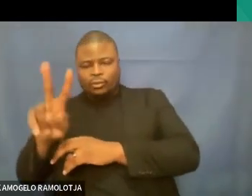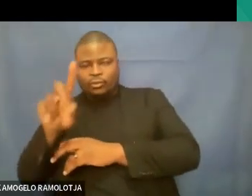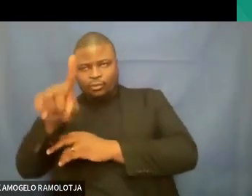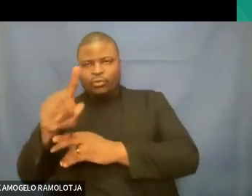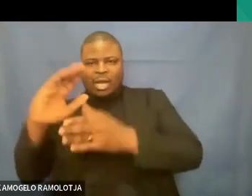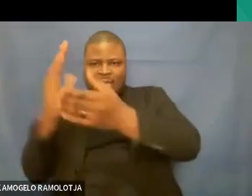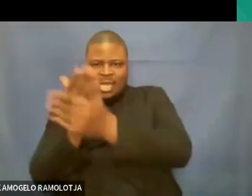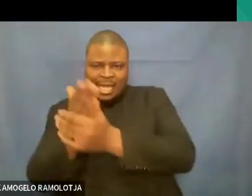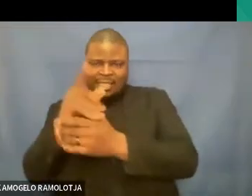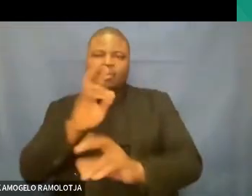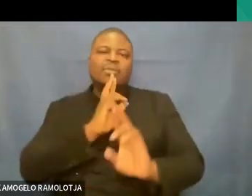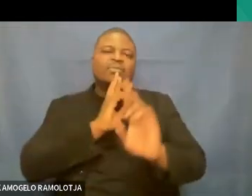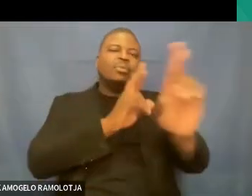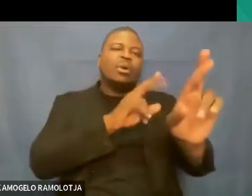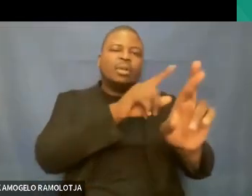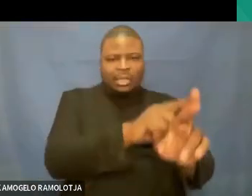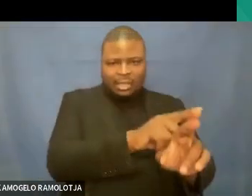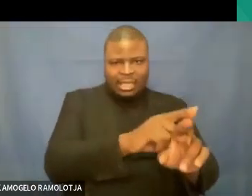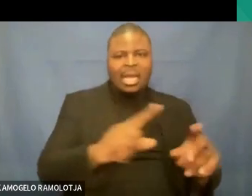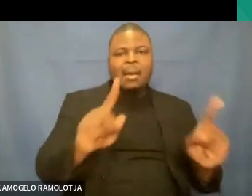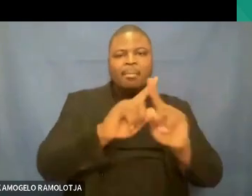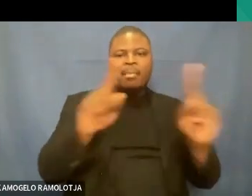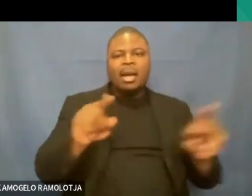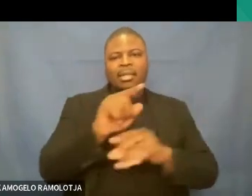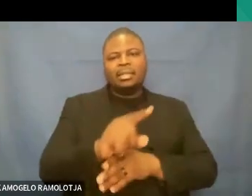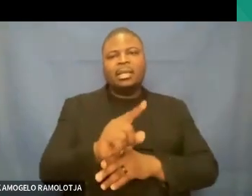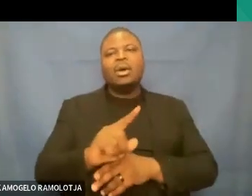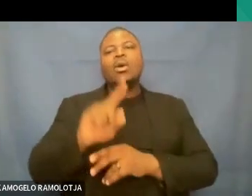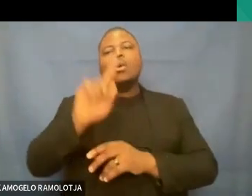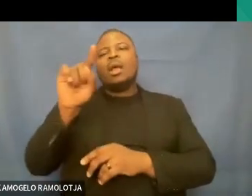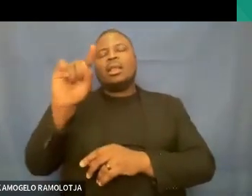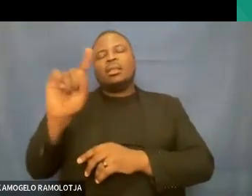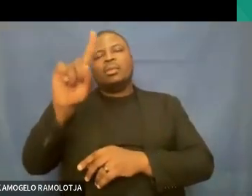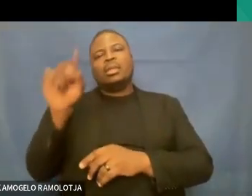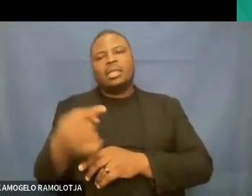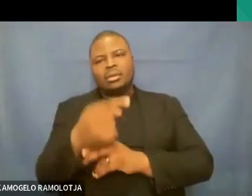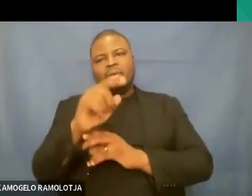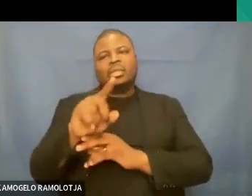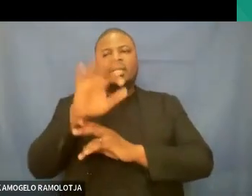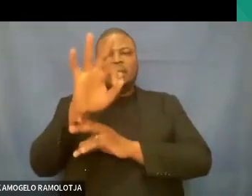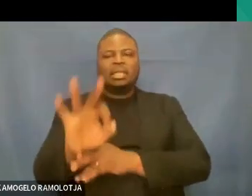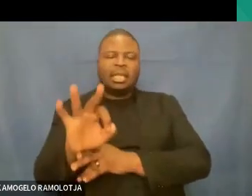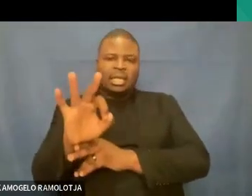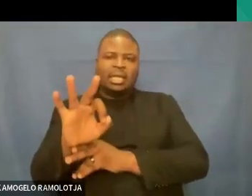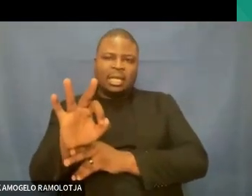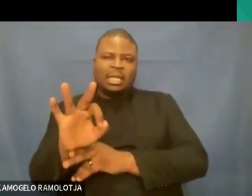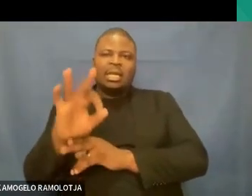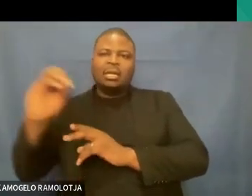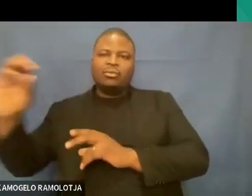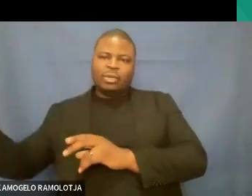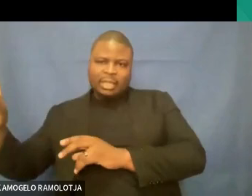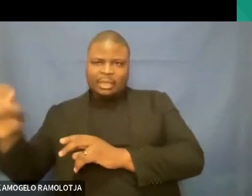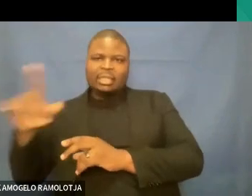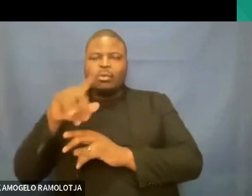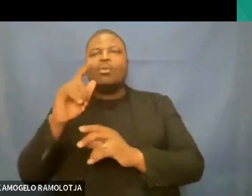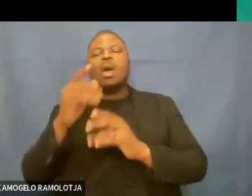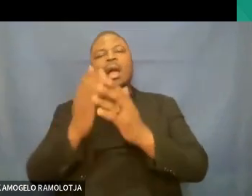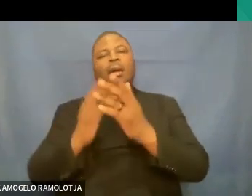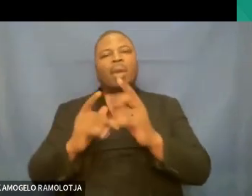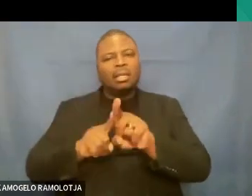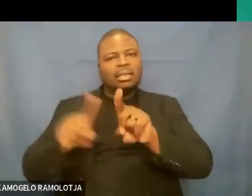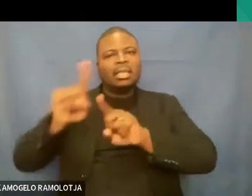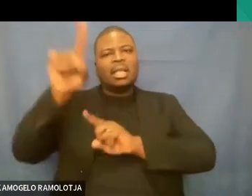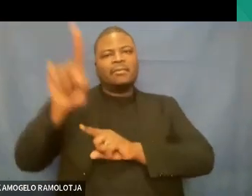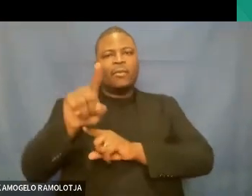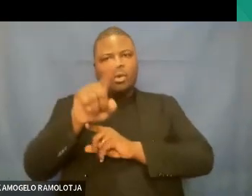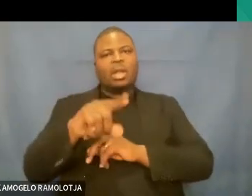1,336 cases were referred, of which 1,307 cases were successfully referred. So I want your